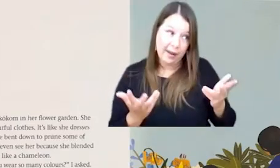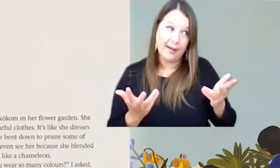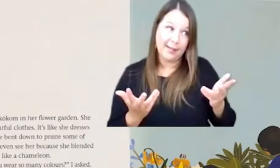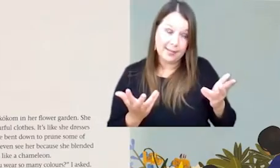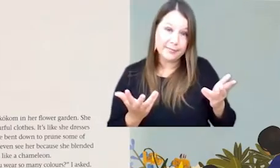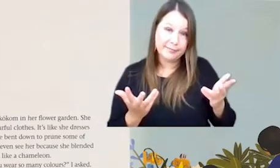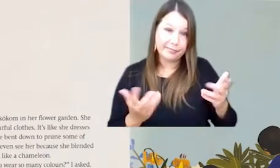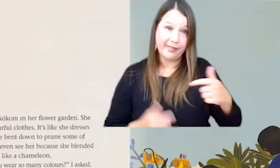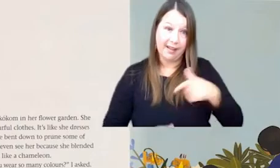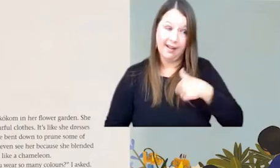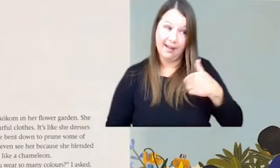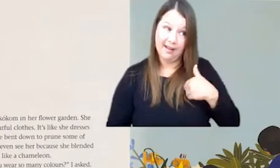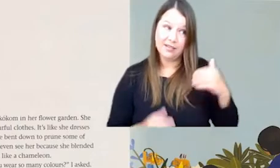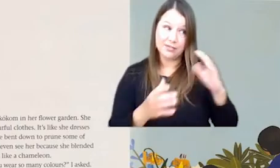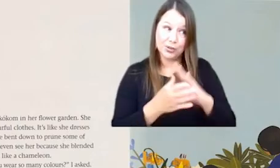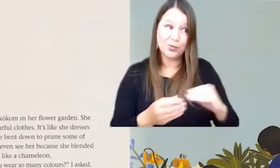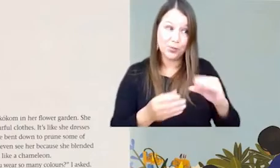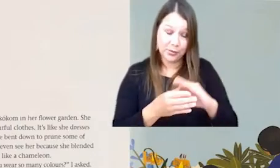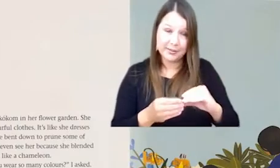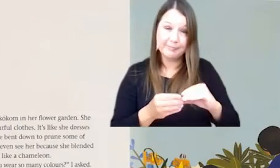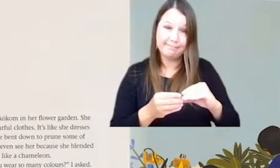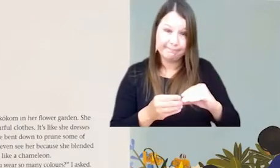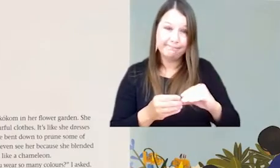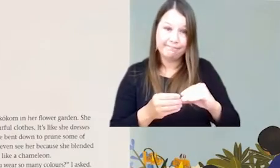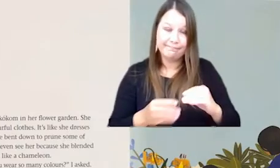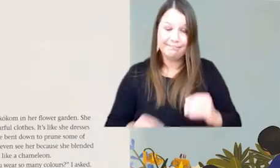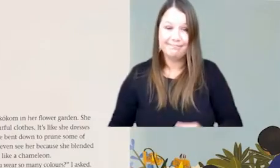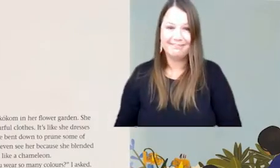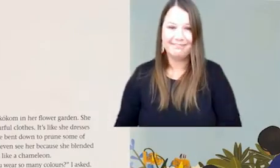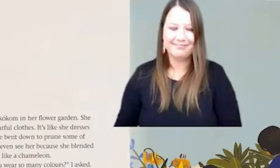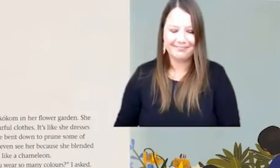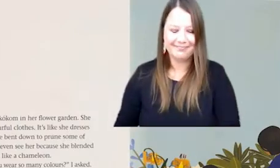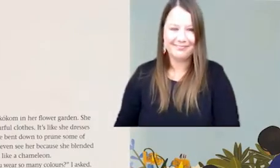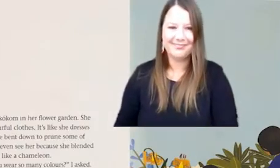Nukam said, Well, Nusam,